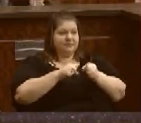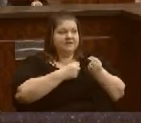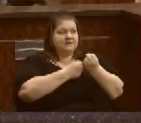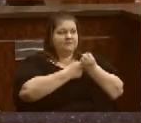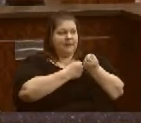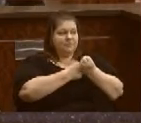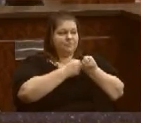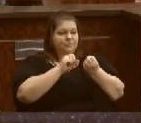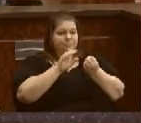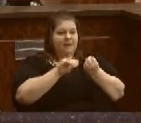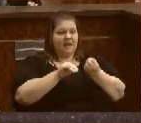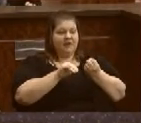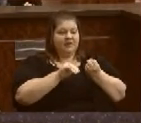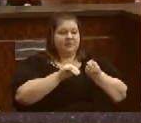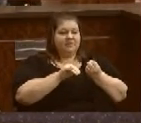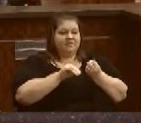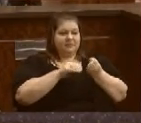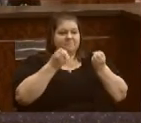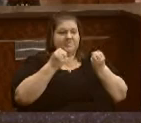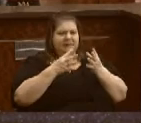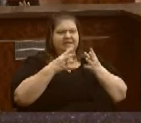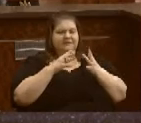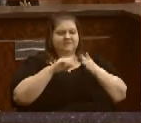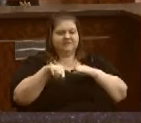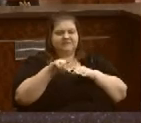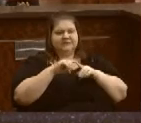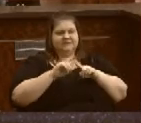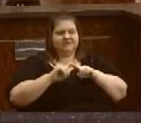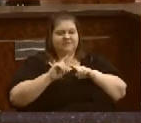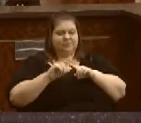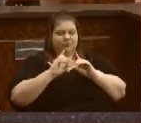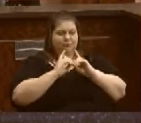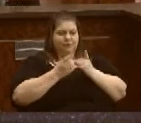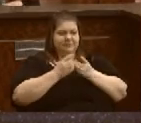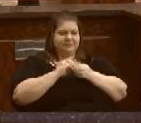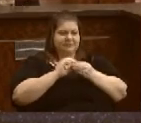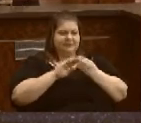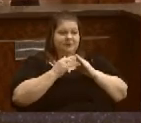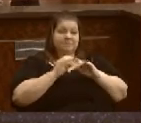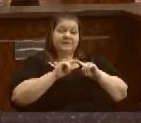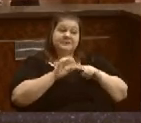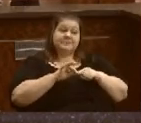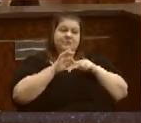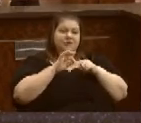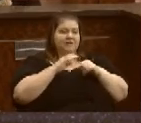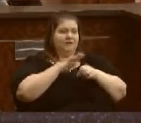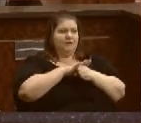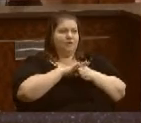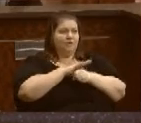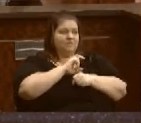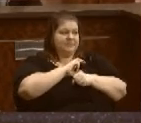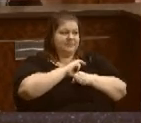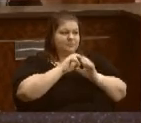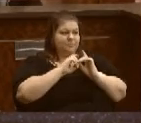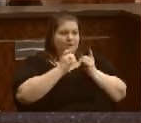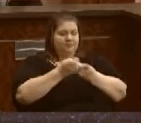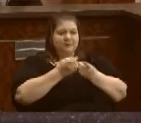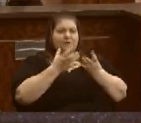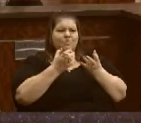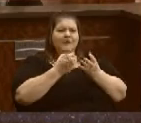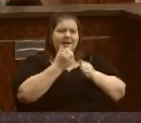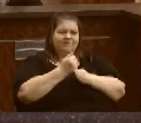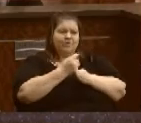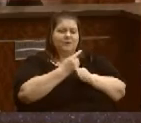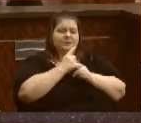by many departments in town, but especially the local police department. And I want everyone to be careful because